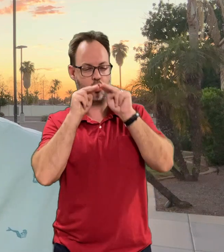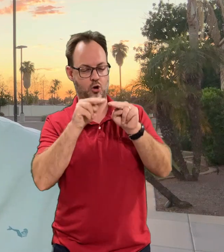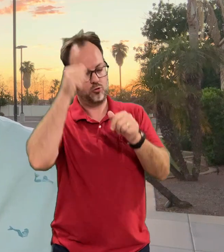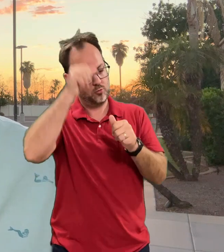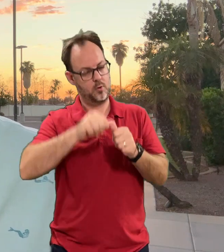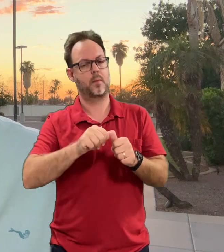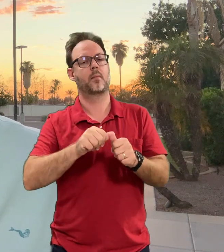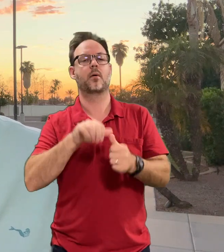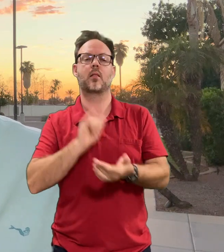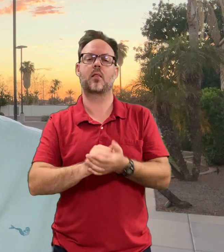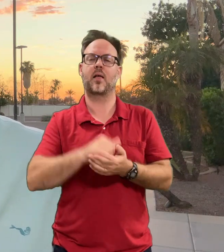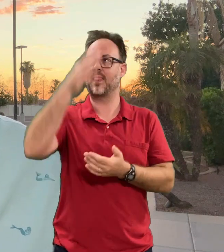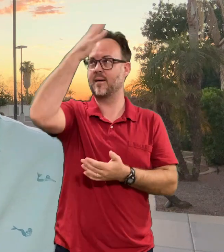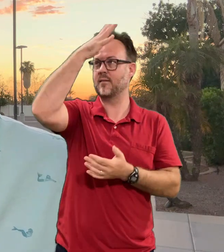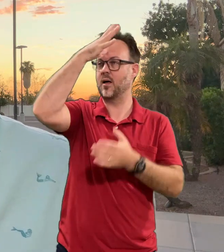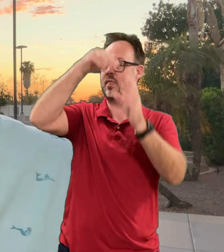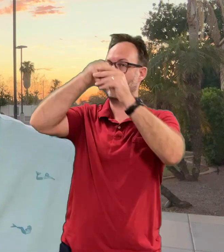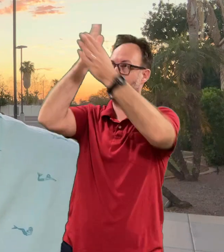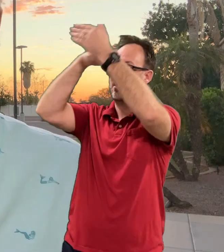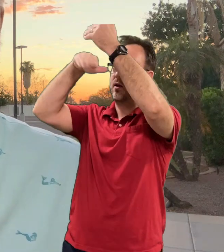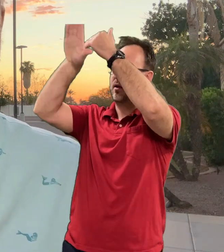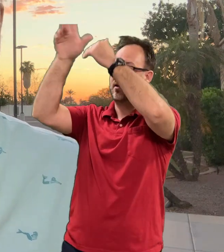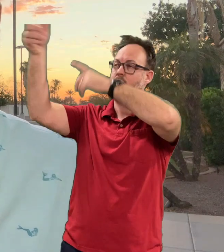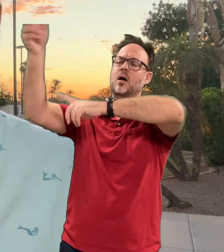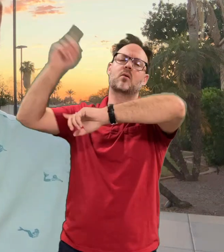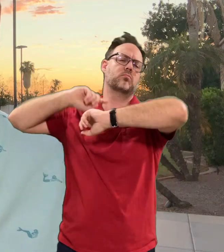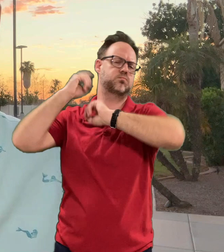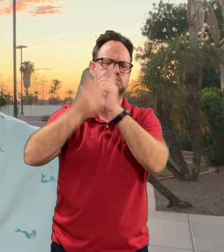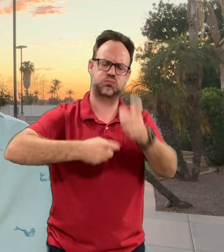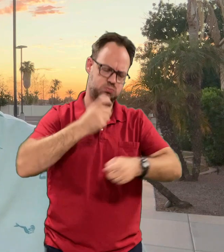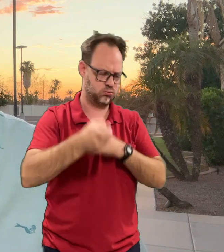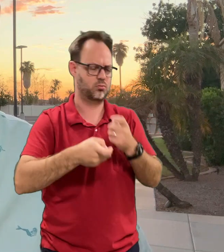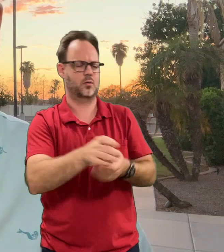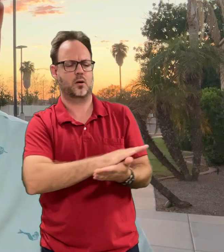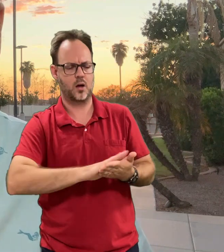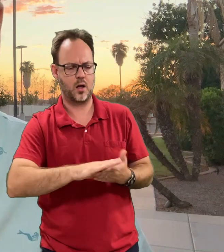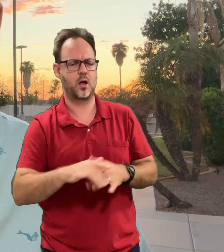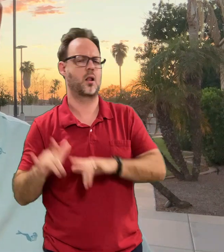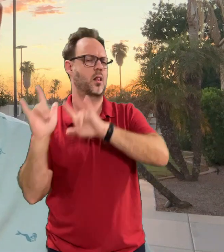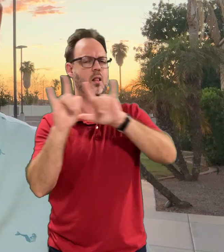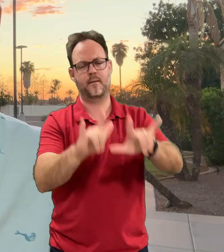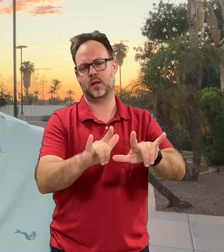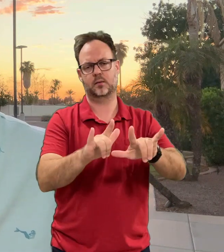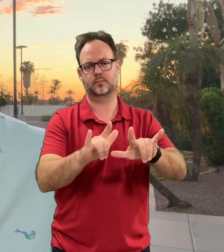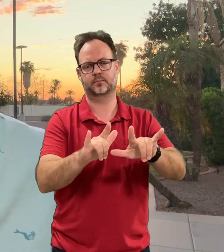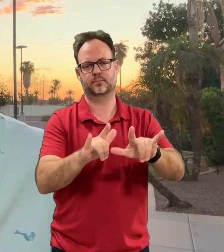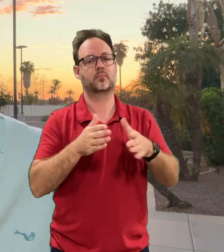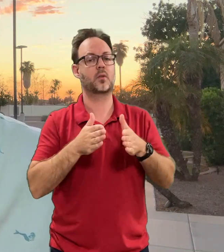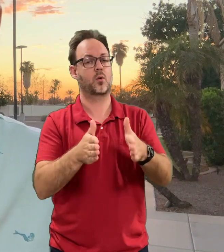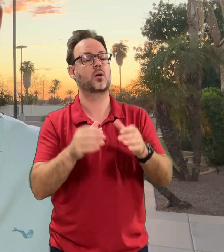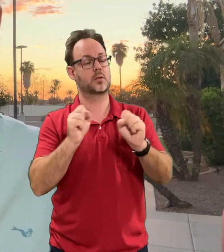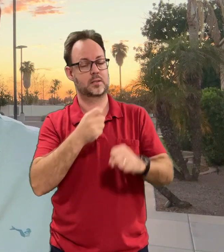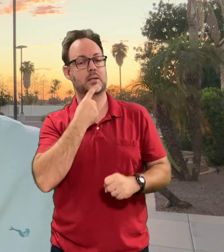that the Father in heaven is generous and kind and loving to us. In a way, you